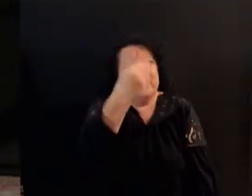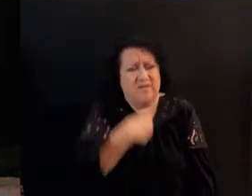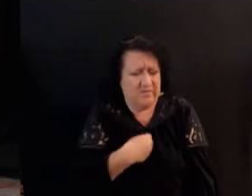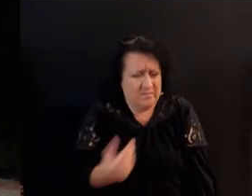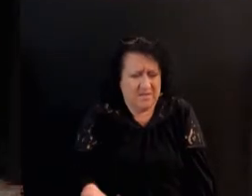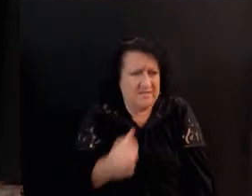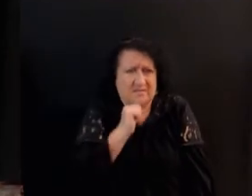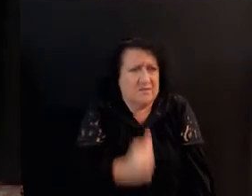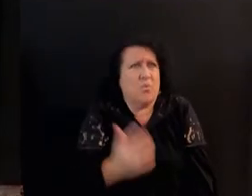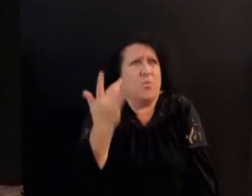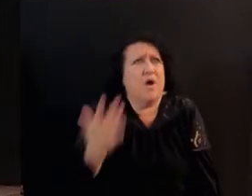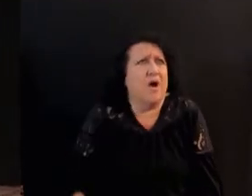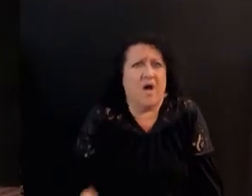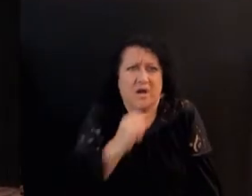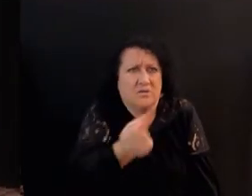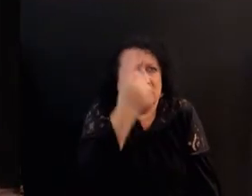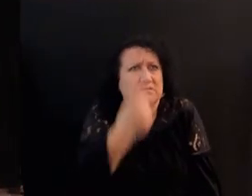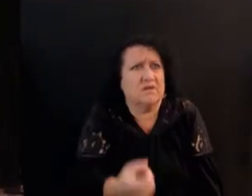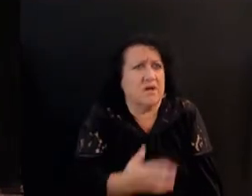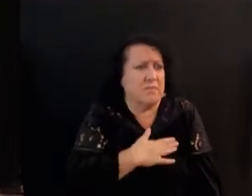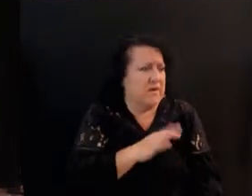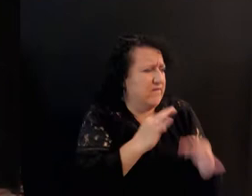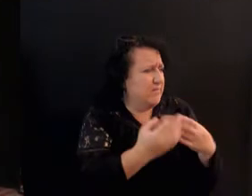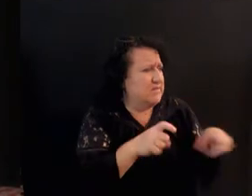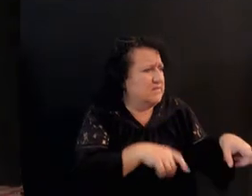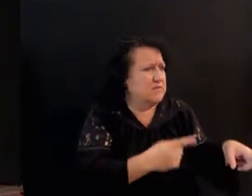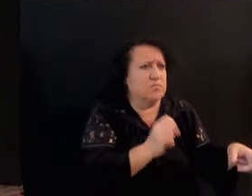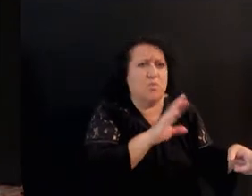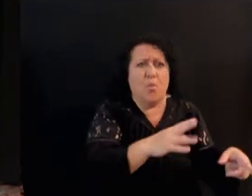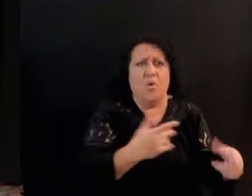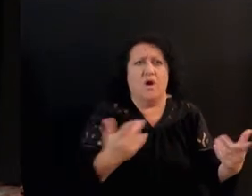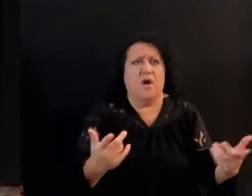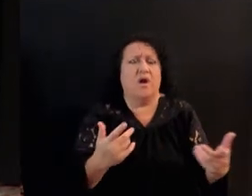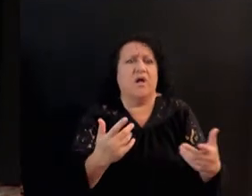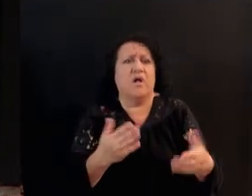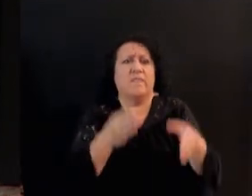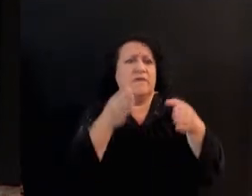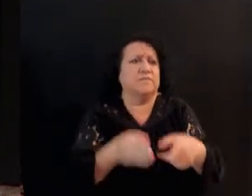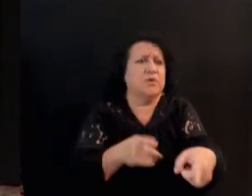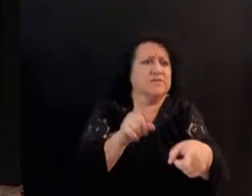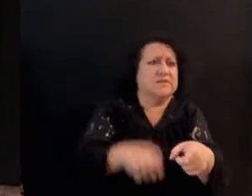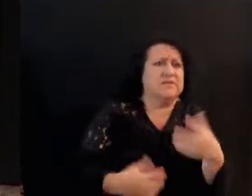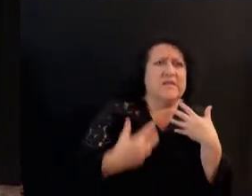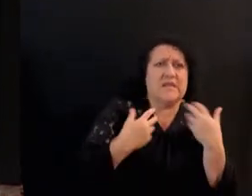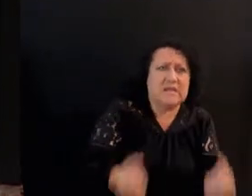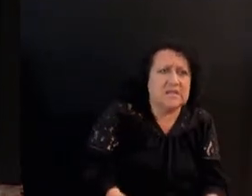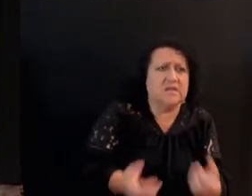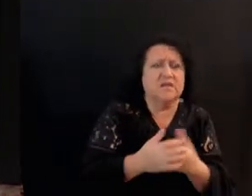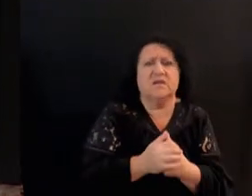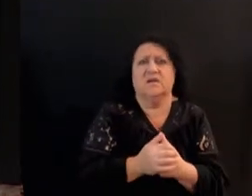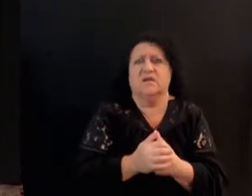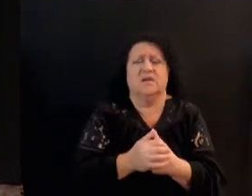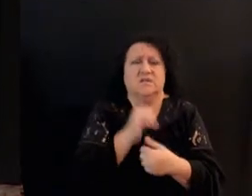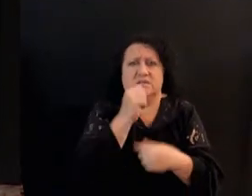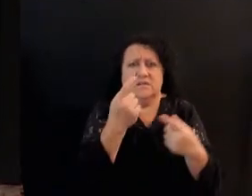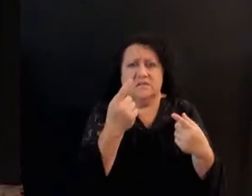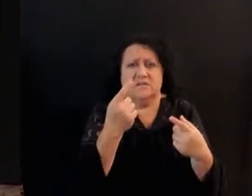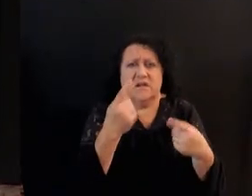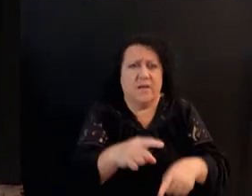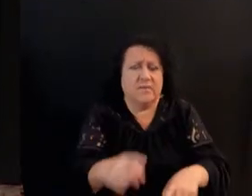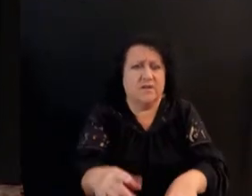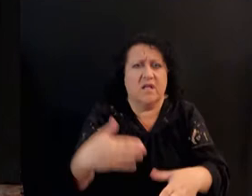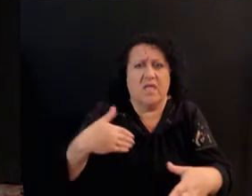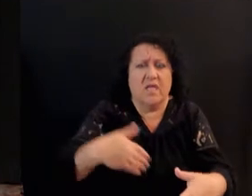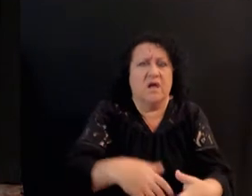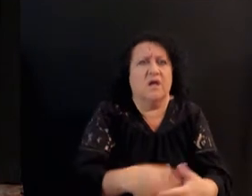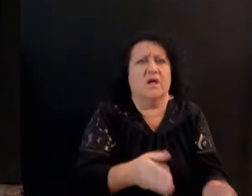this? I need this for my family, or this loved one needs to be healed, or there's something in me, Lord, that